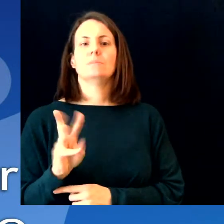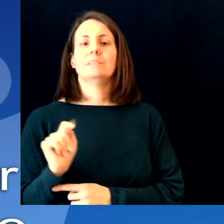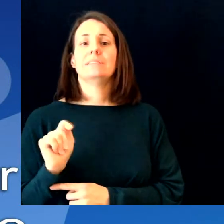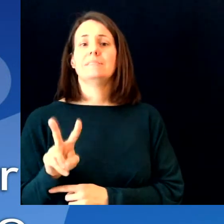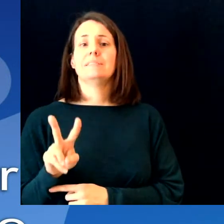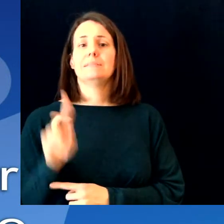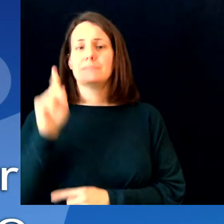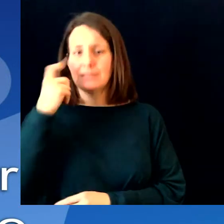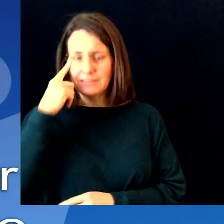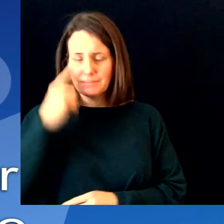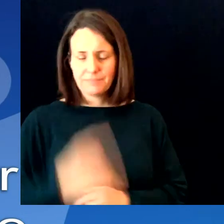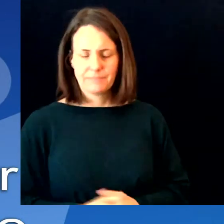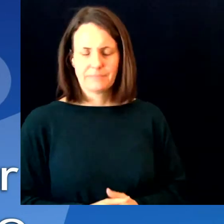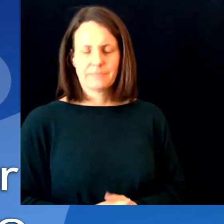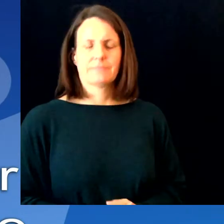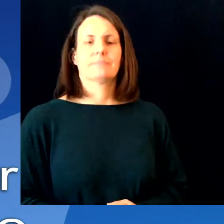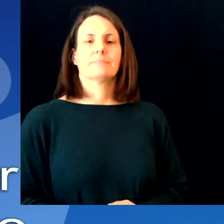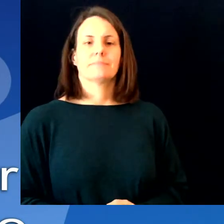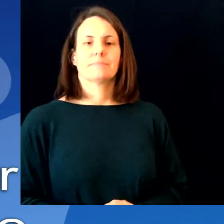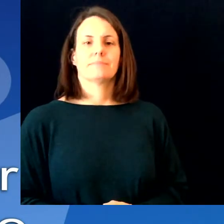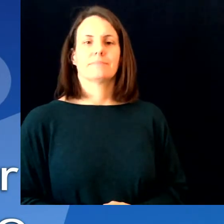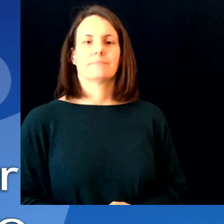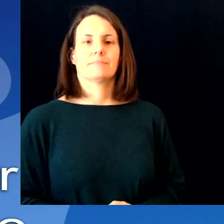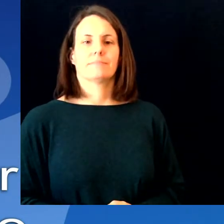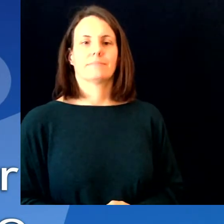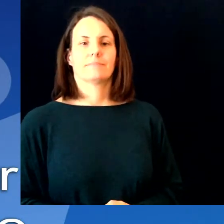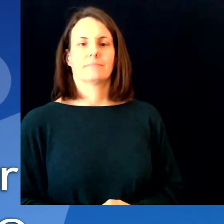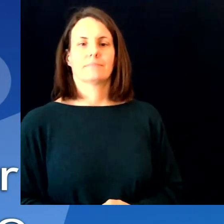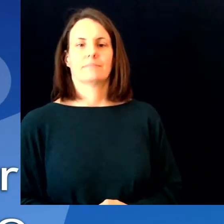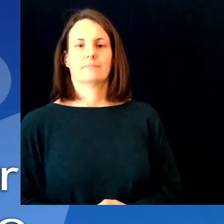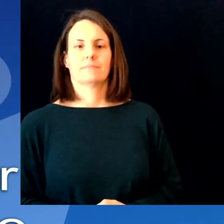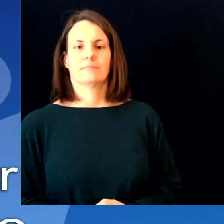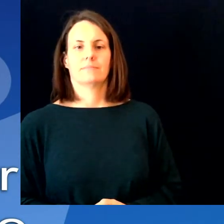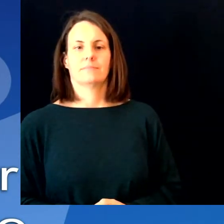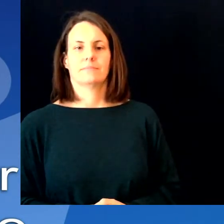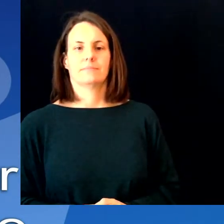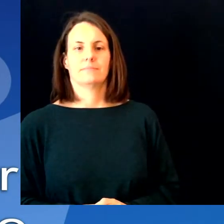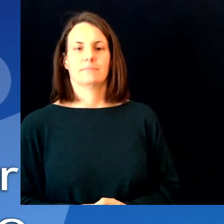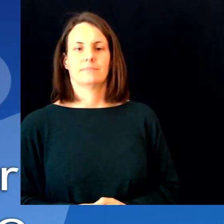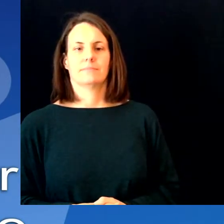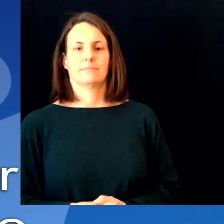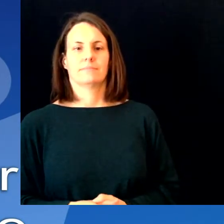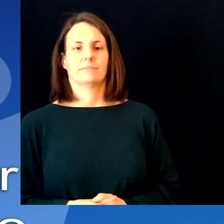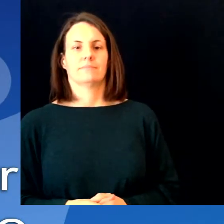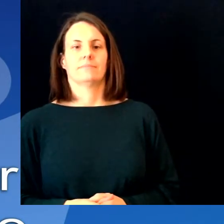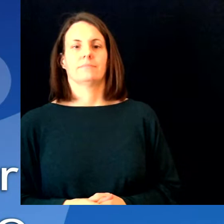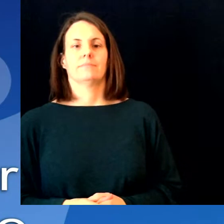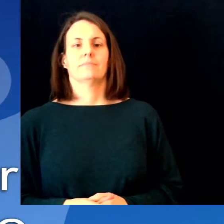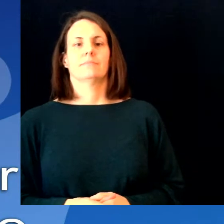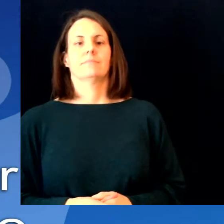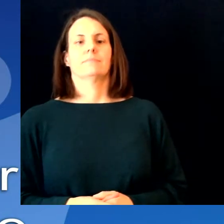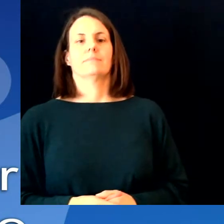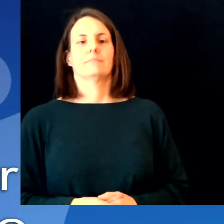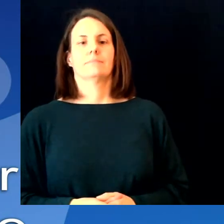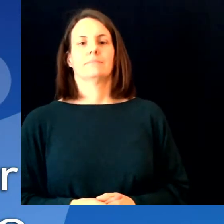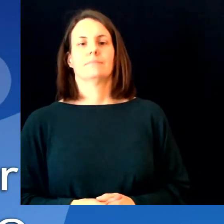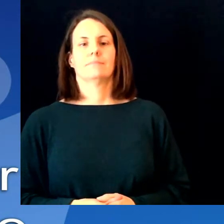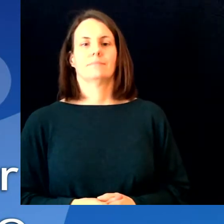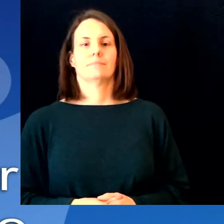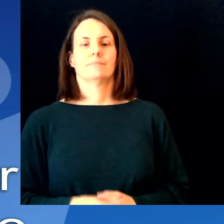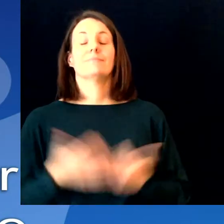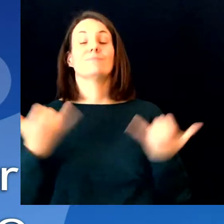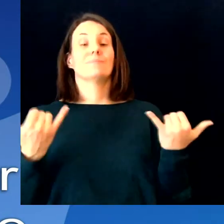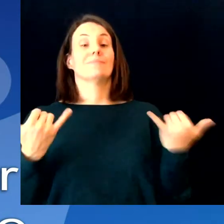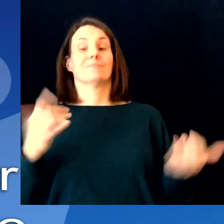Hi, so today the Wisconsin Department of Trade and Consumer Protection said that you all, the DHS, could answer this question, and it's one, can